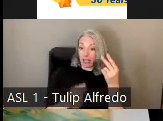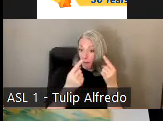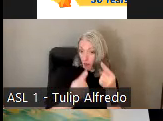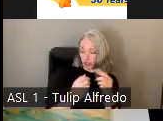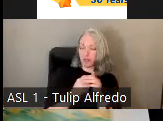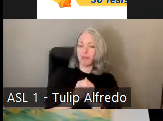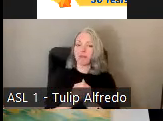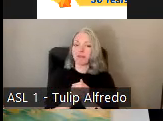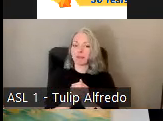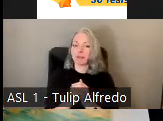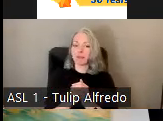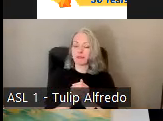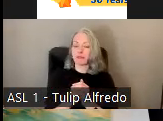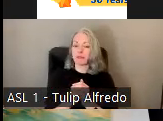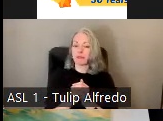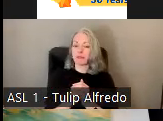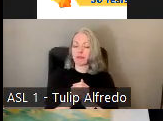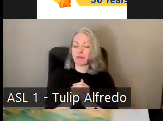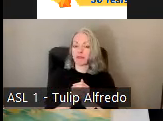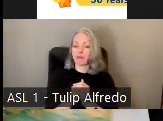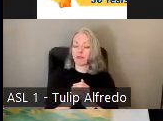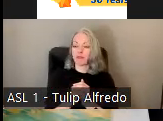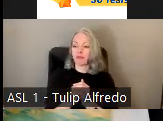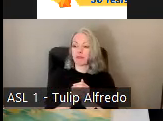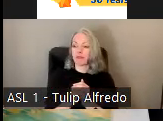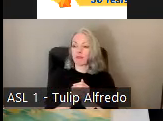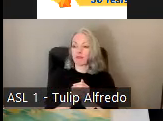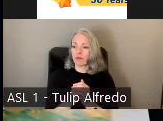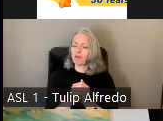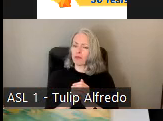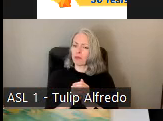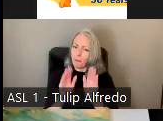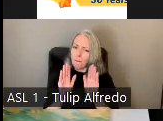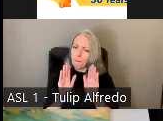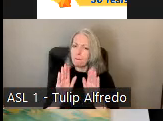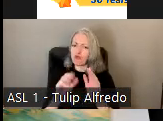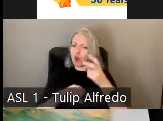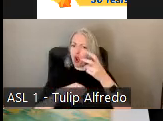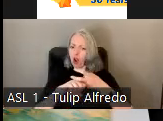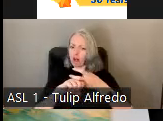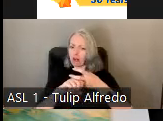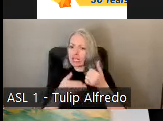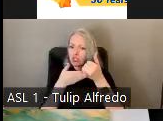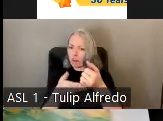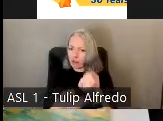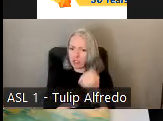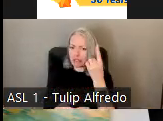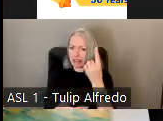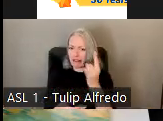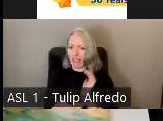to really push very hard for the understanding that the work is being